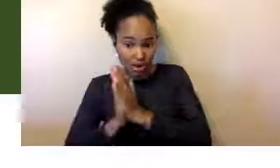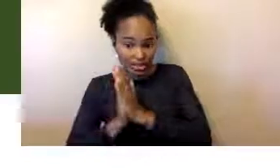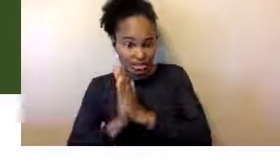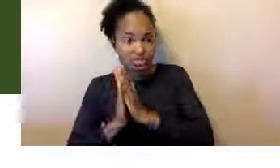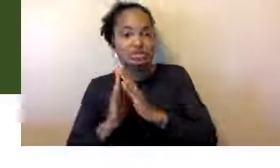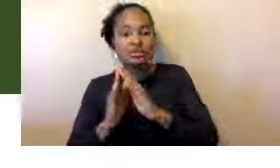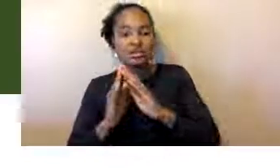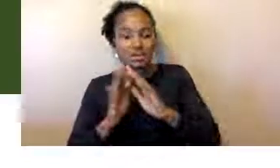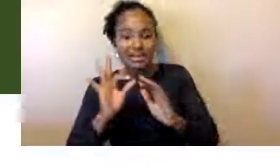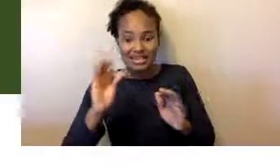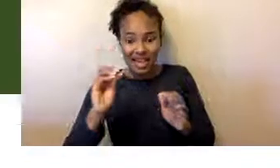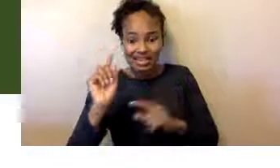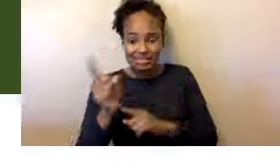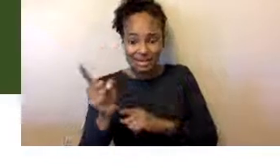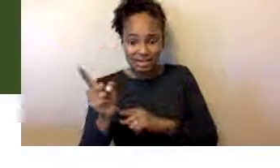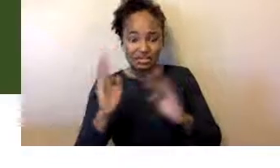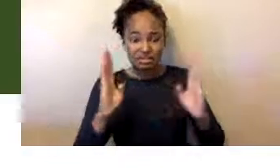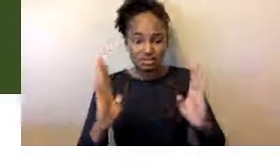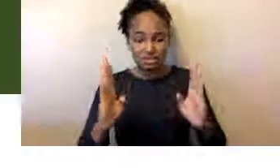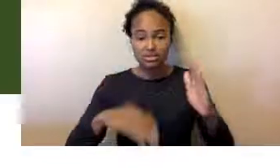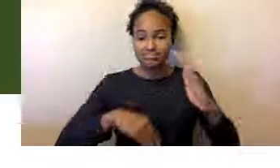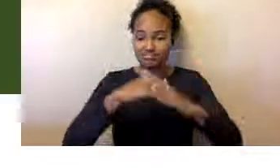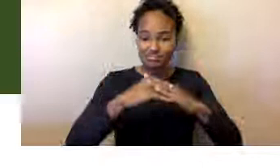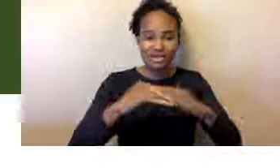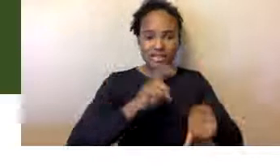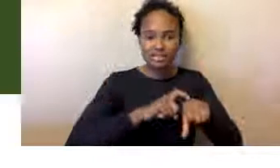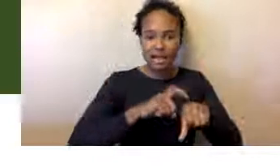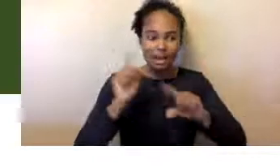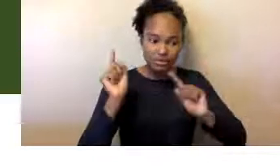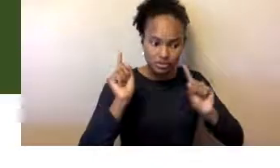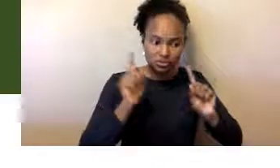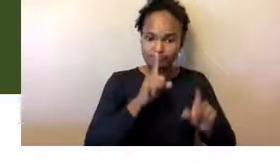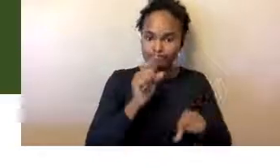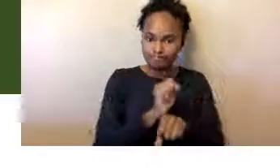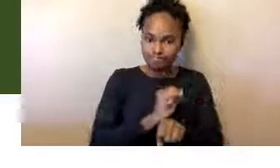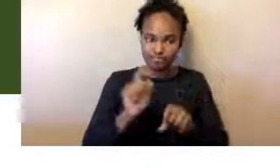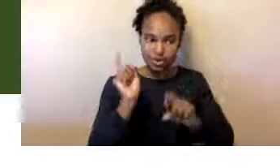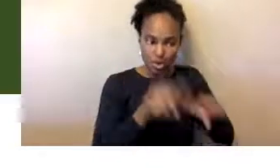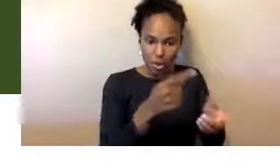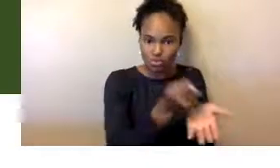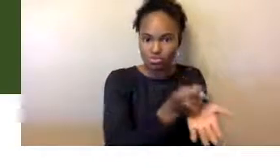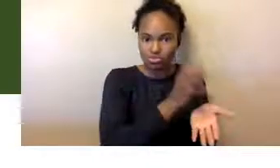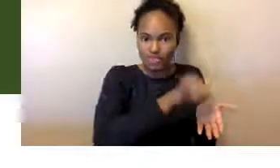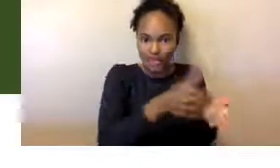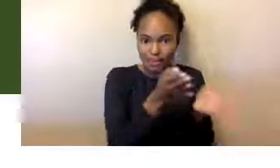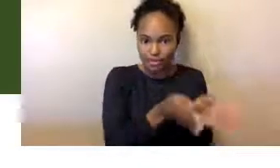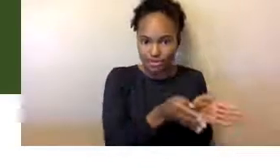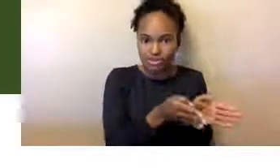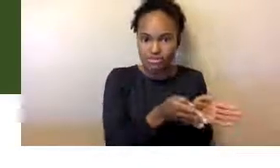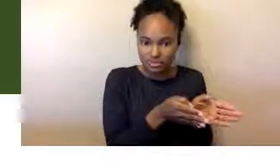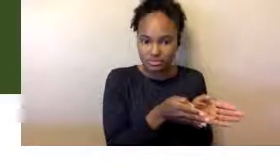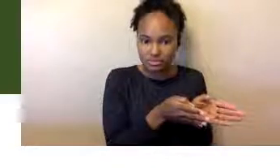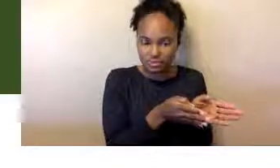receive assistance. Waiting that amount of time for someone in a mental health crisis can often lead to